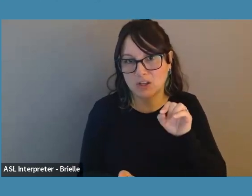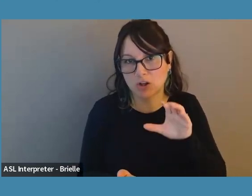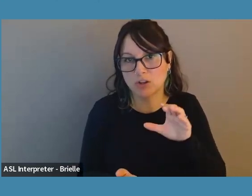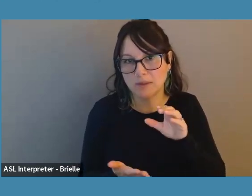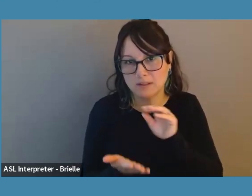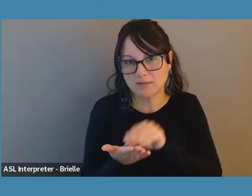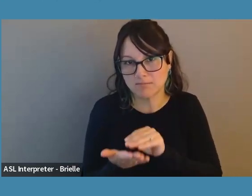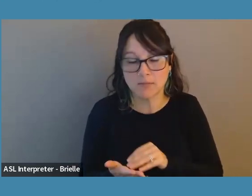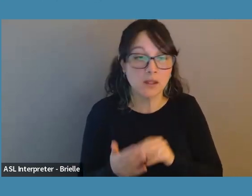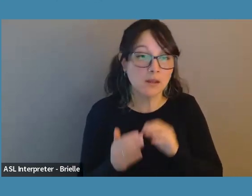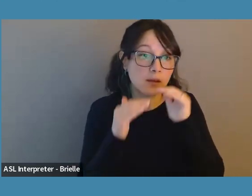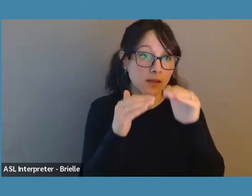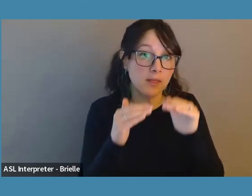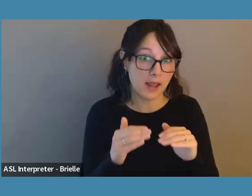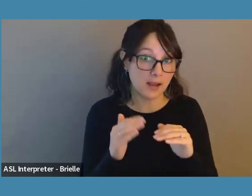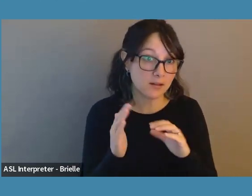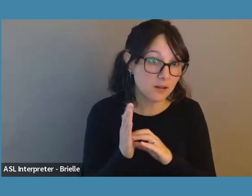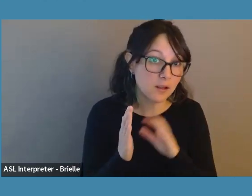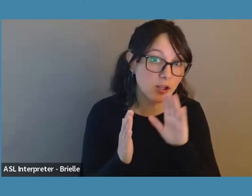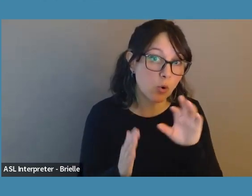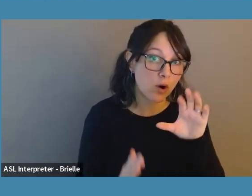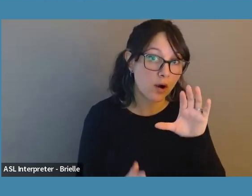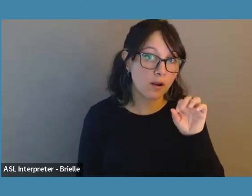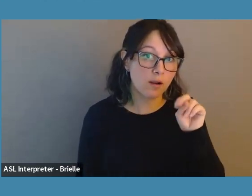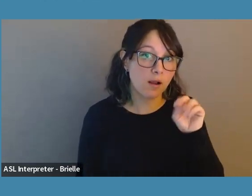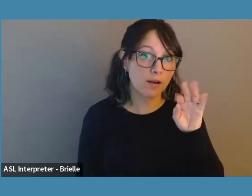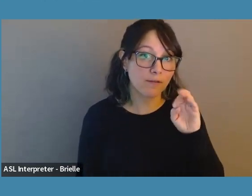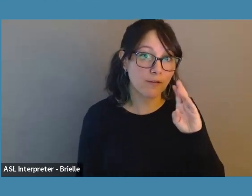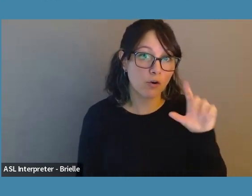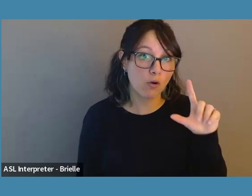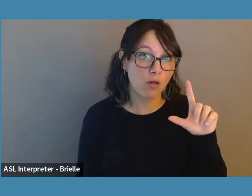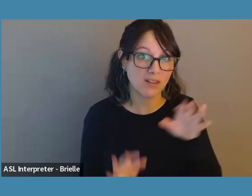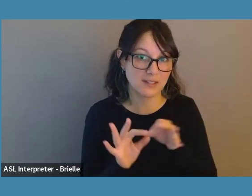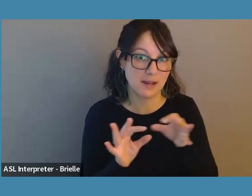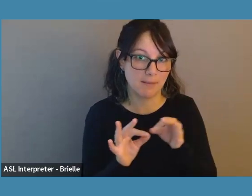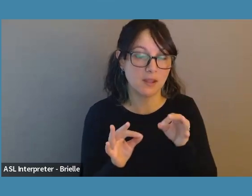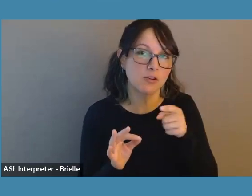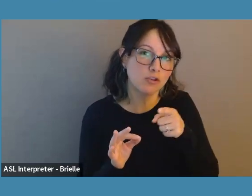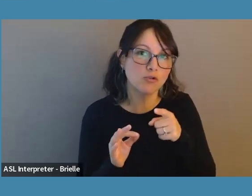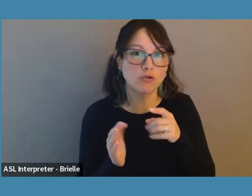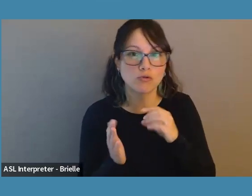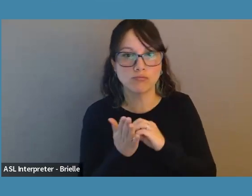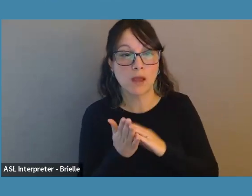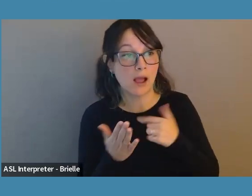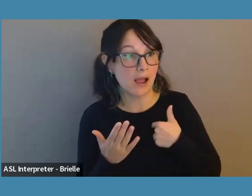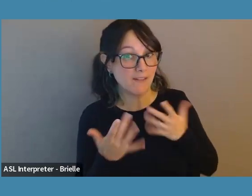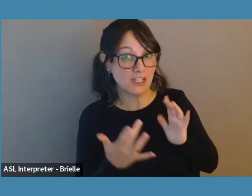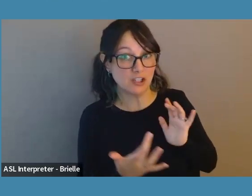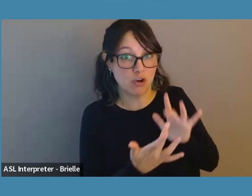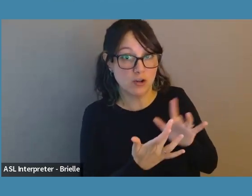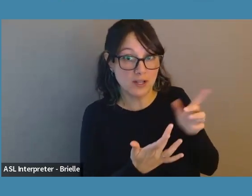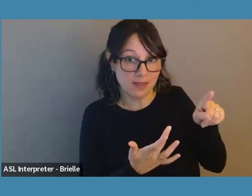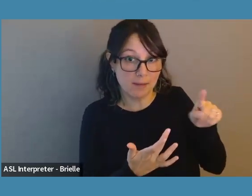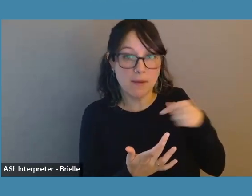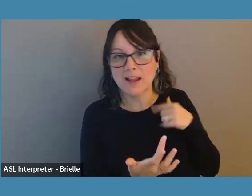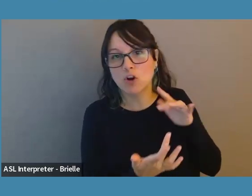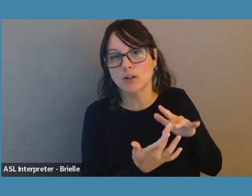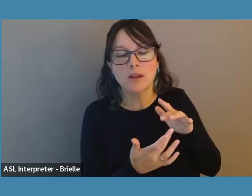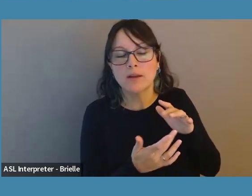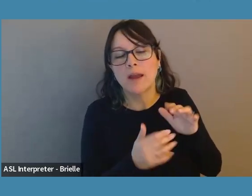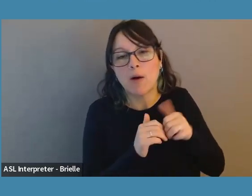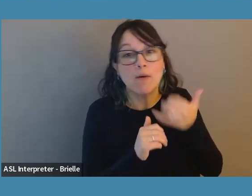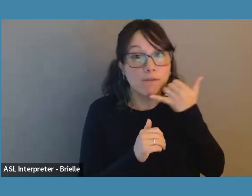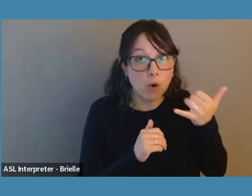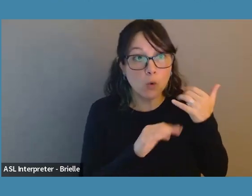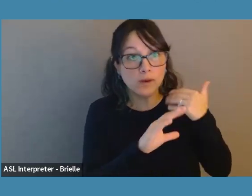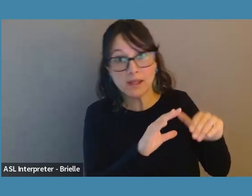The next statement is your conferral statement. So that's where you say, I've contacted them. I contacted them by phone, by